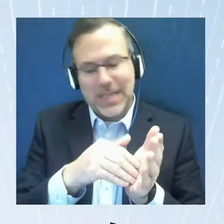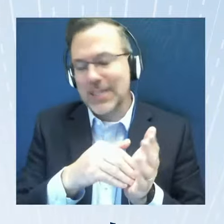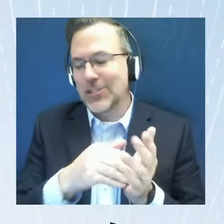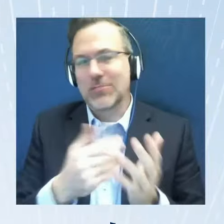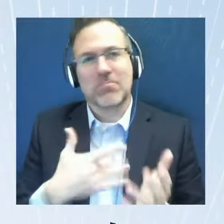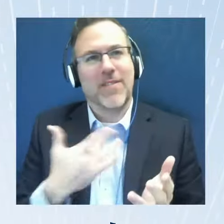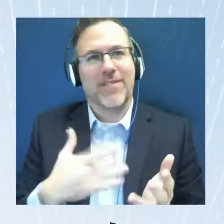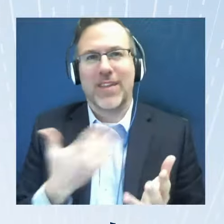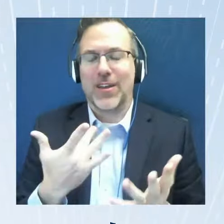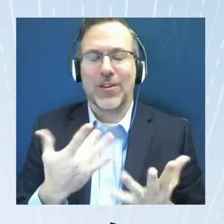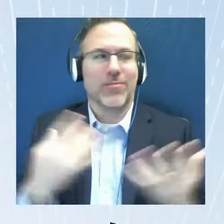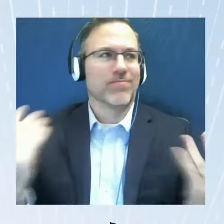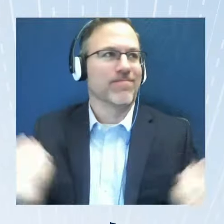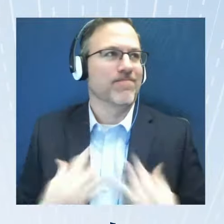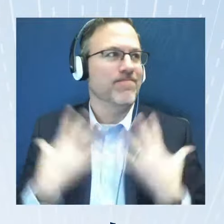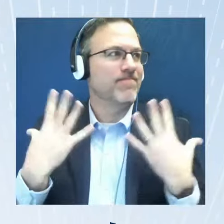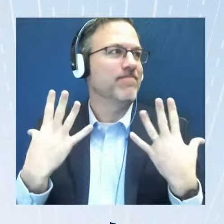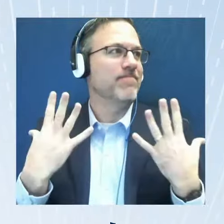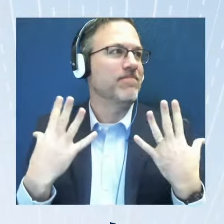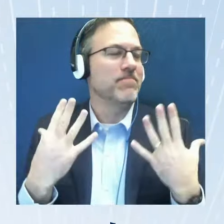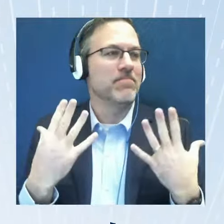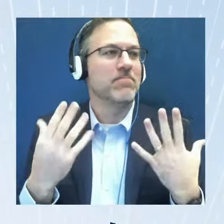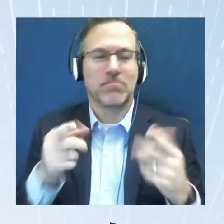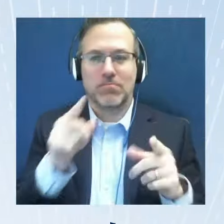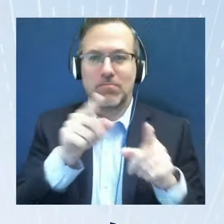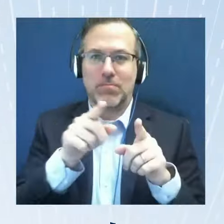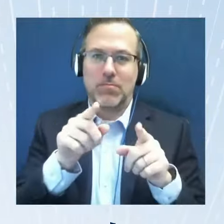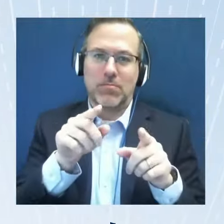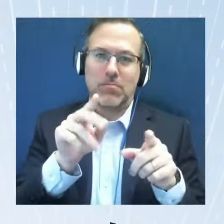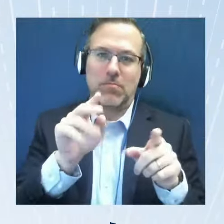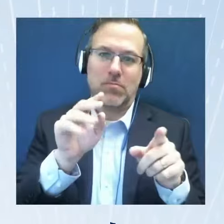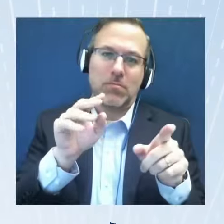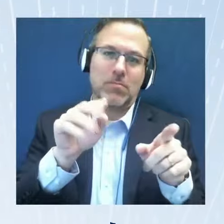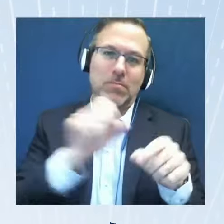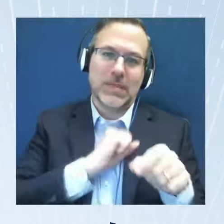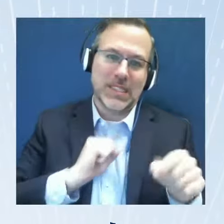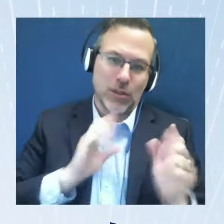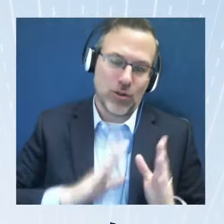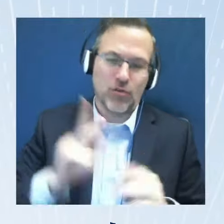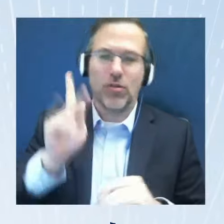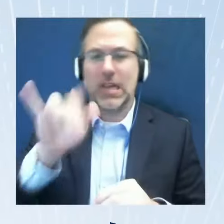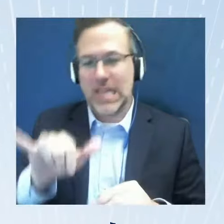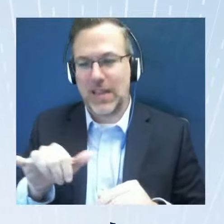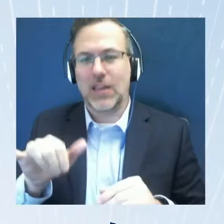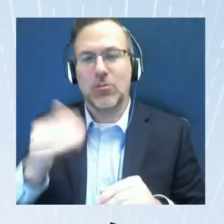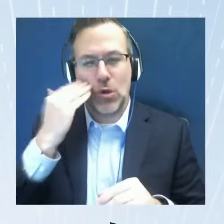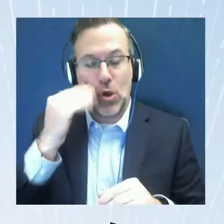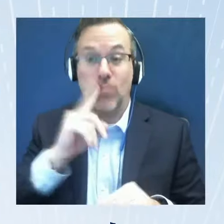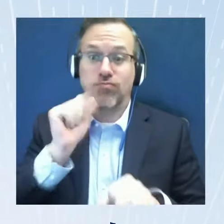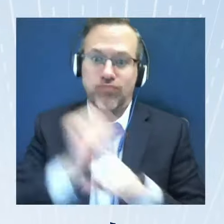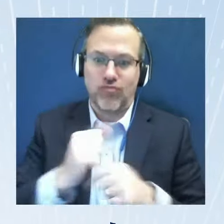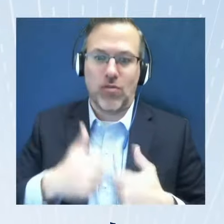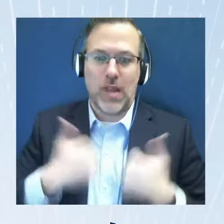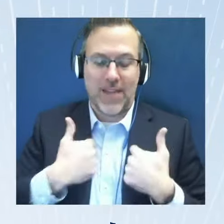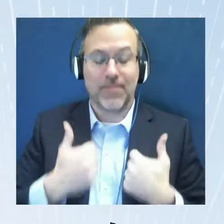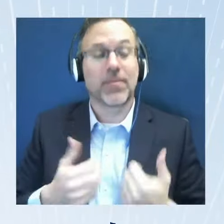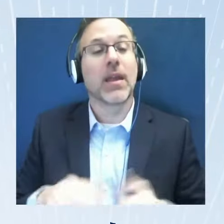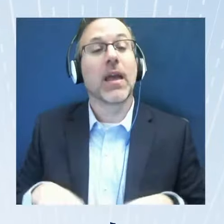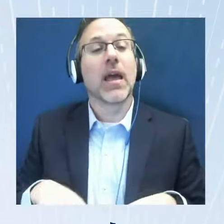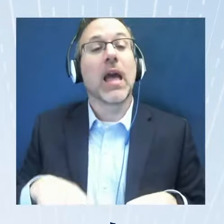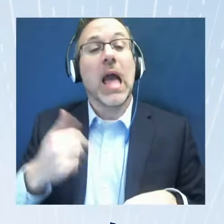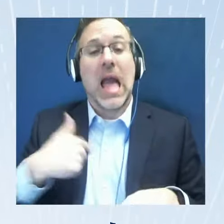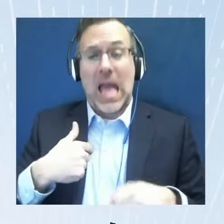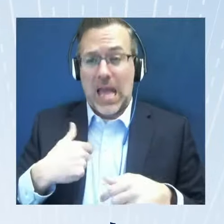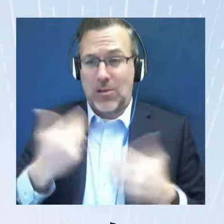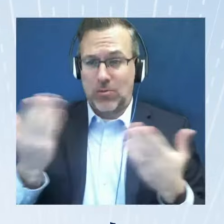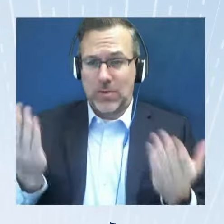you all have that lived experience, right? I was here about 8 months ago, and with the